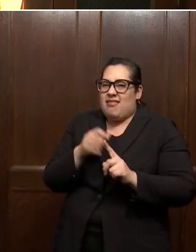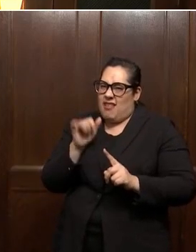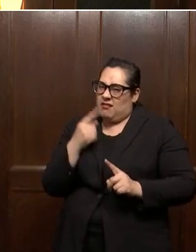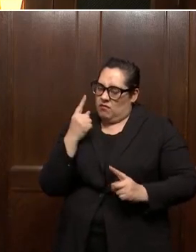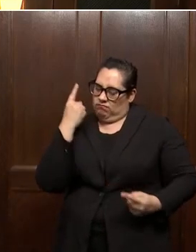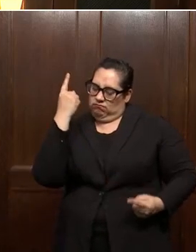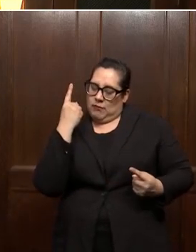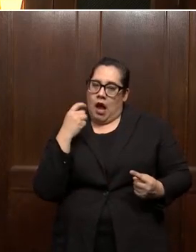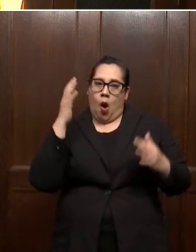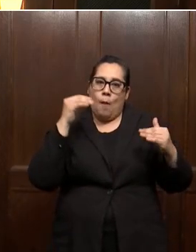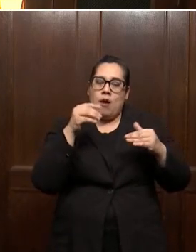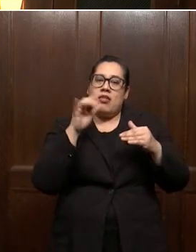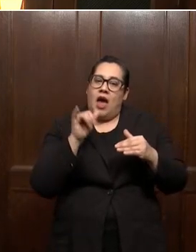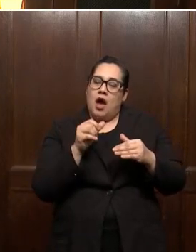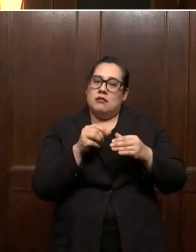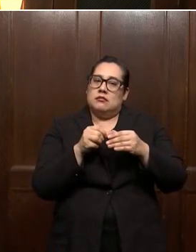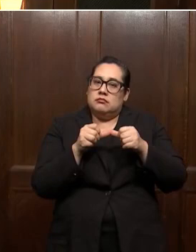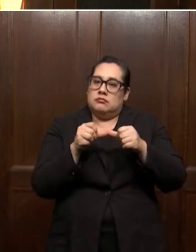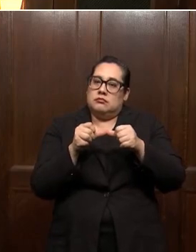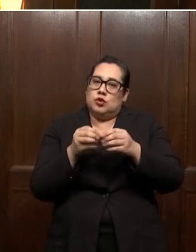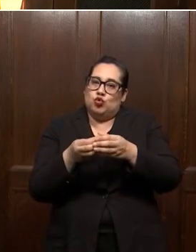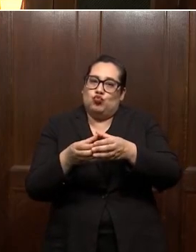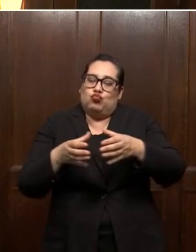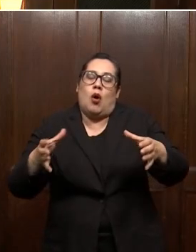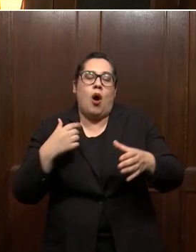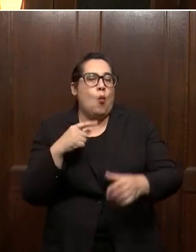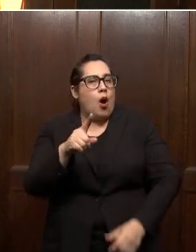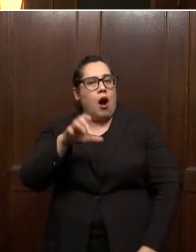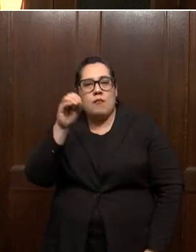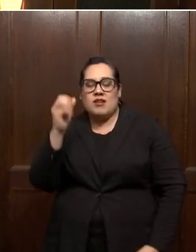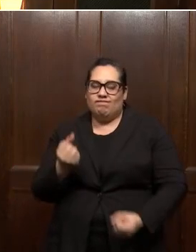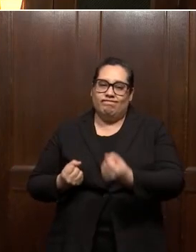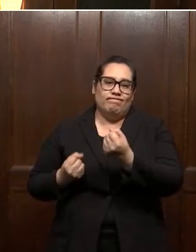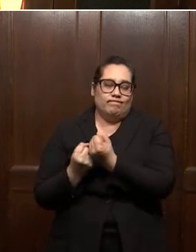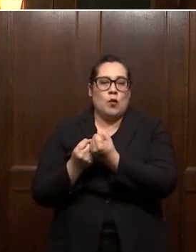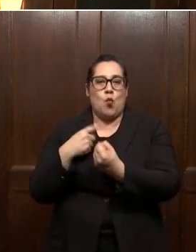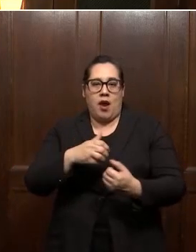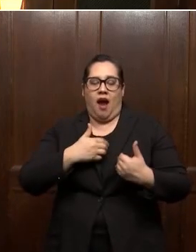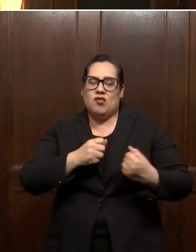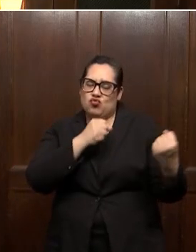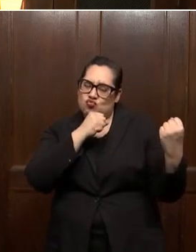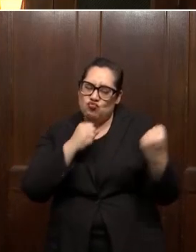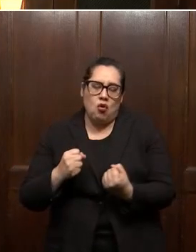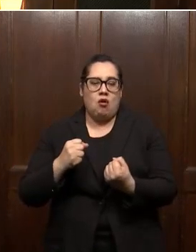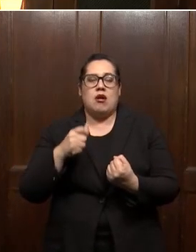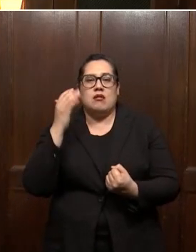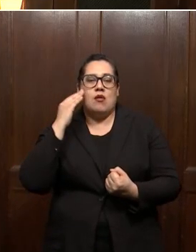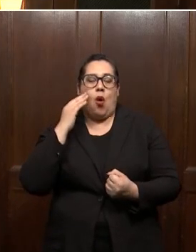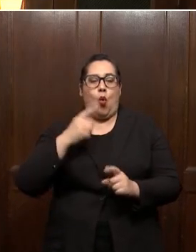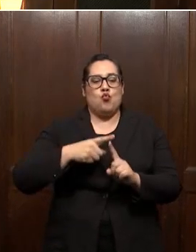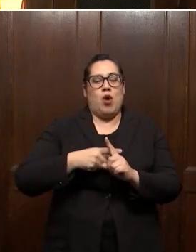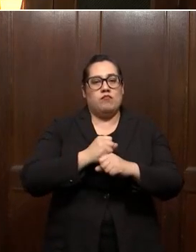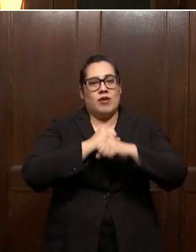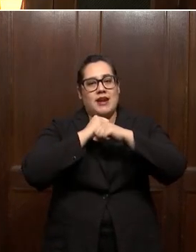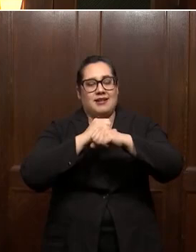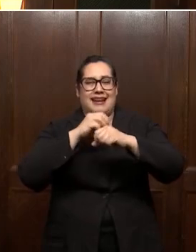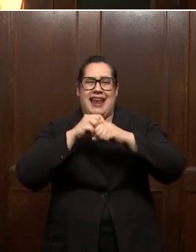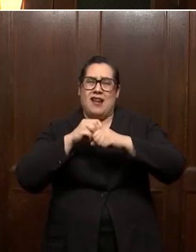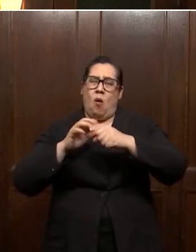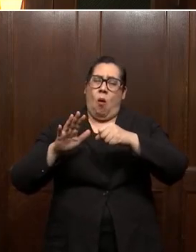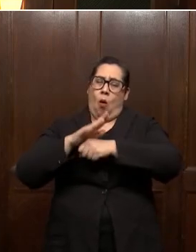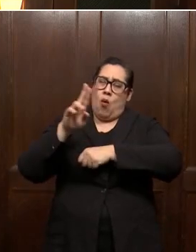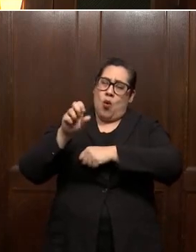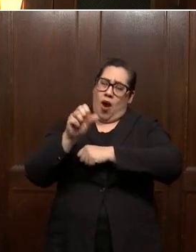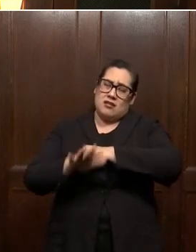be a movement that continues to grow. I 100% support it. We have the strongest, you know, rent protections in the